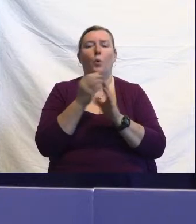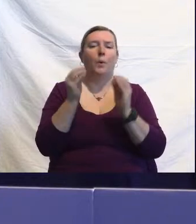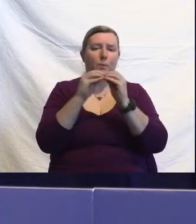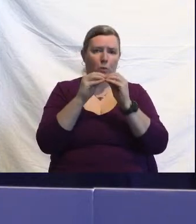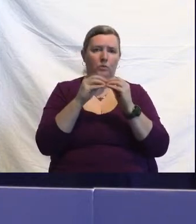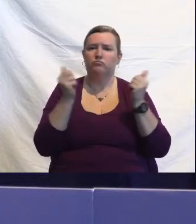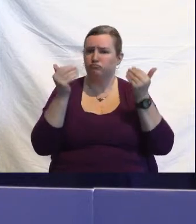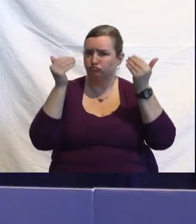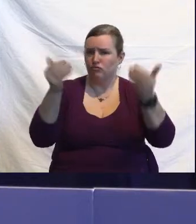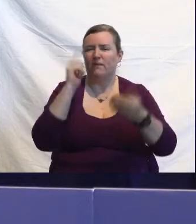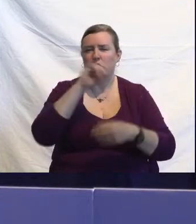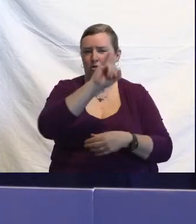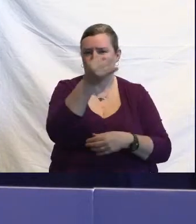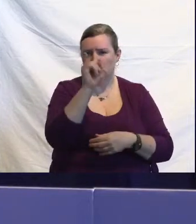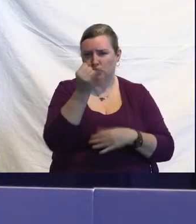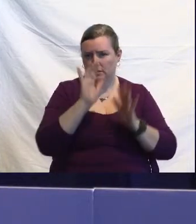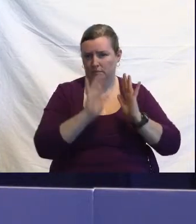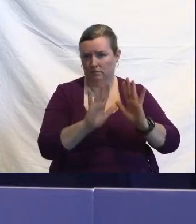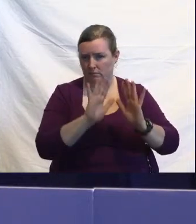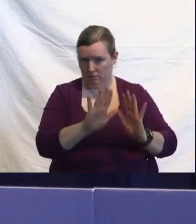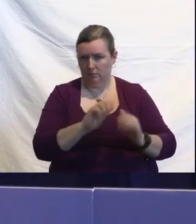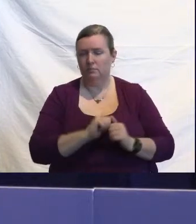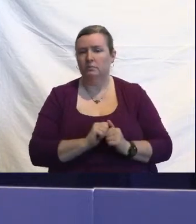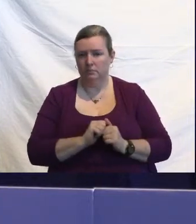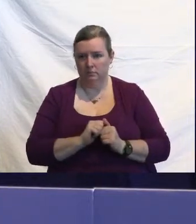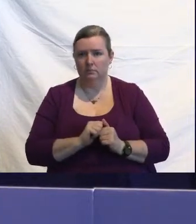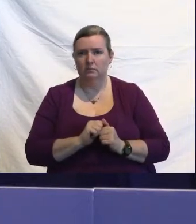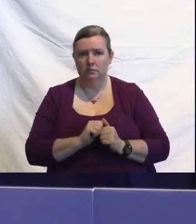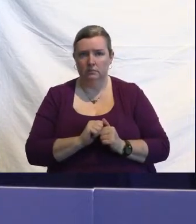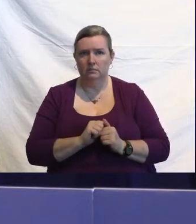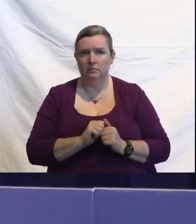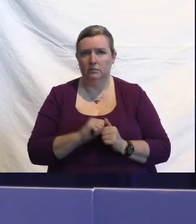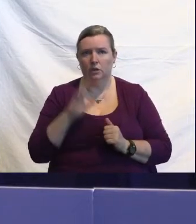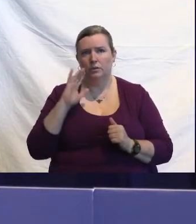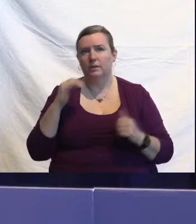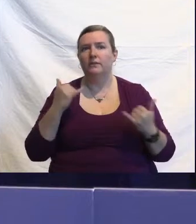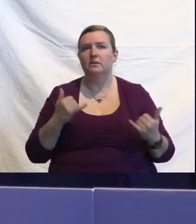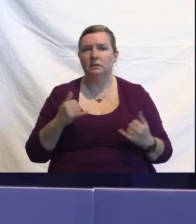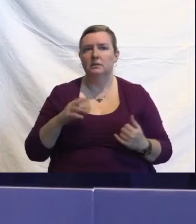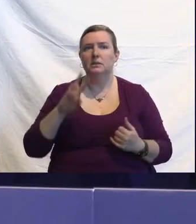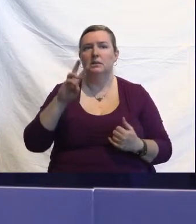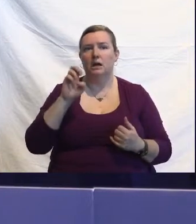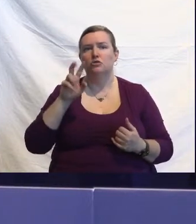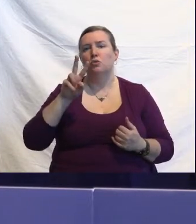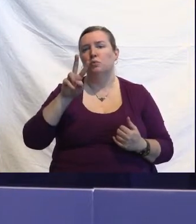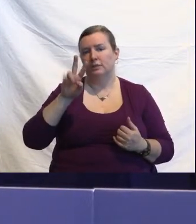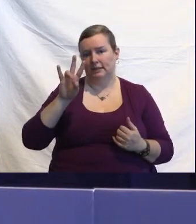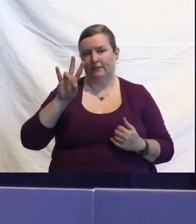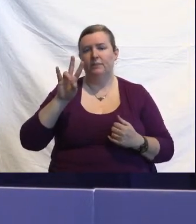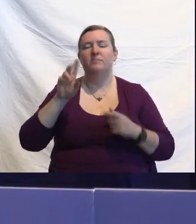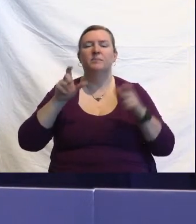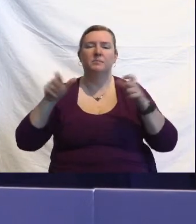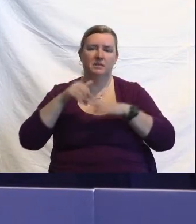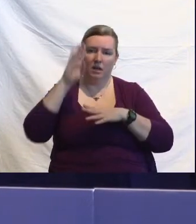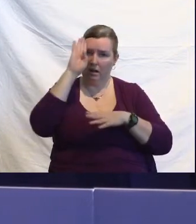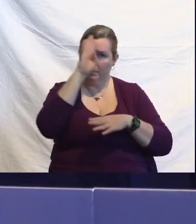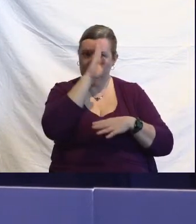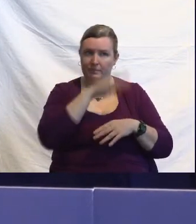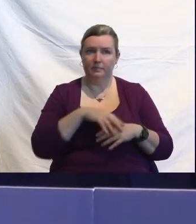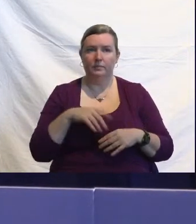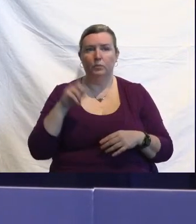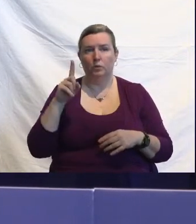report, as the governor shared, we have 627 individuals in our hospitals. There's one new report of